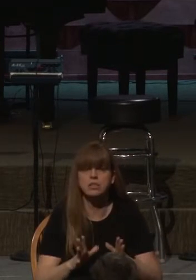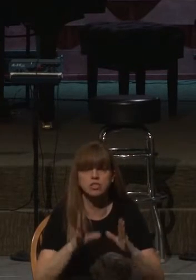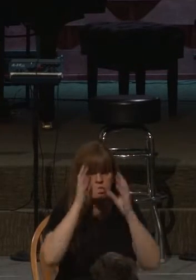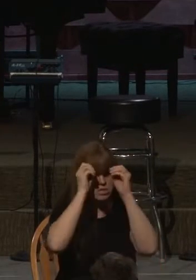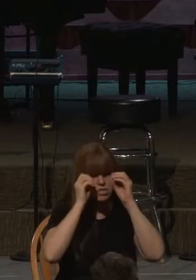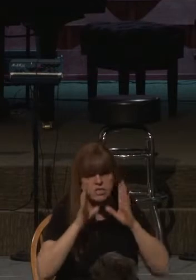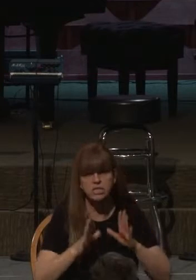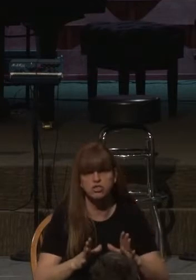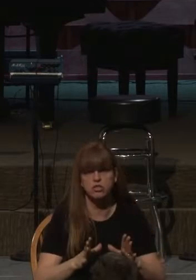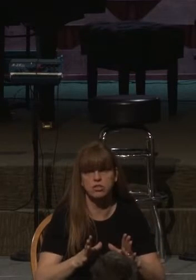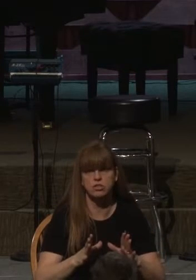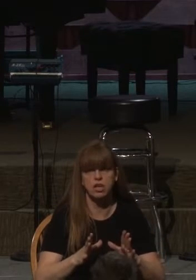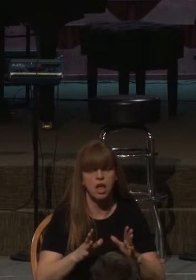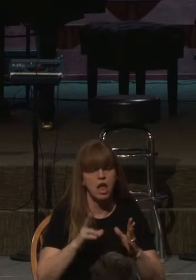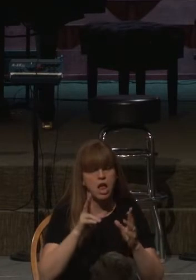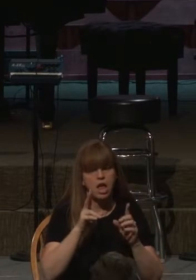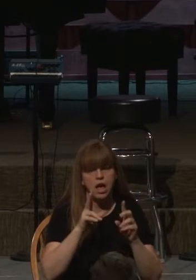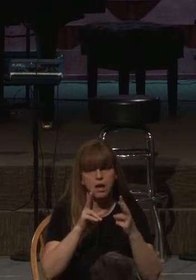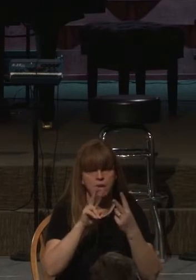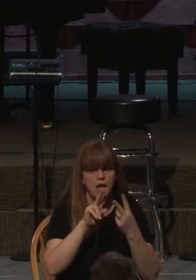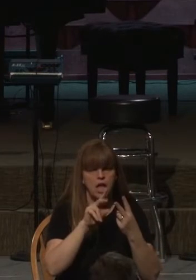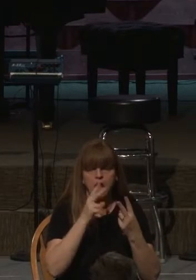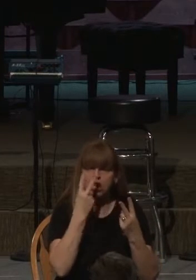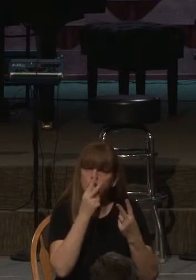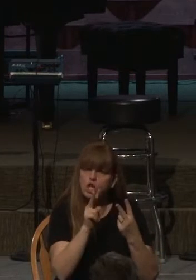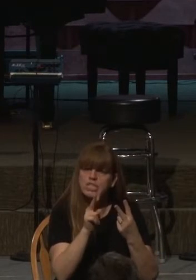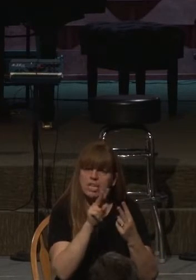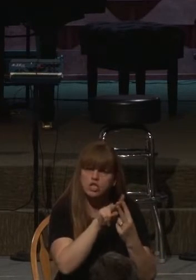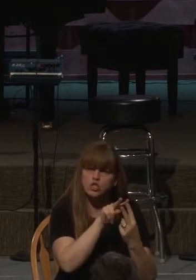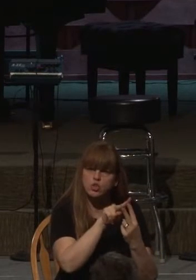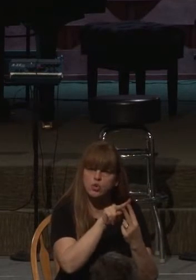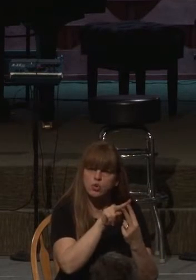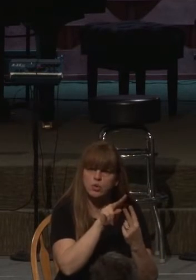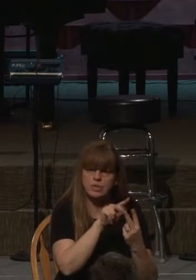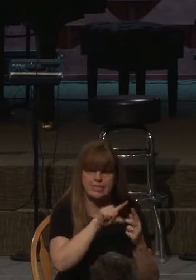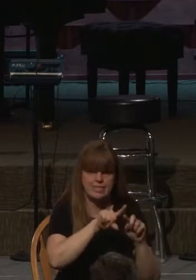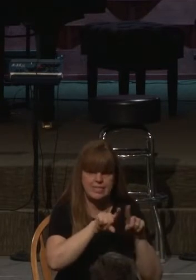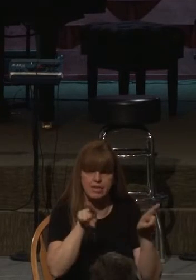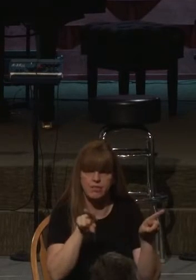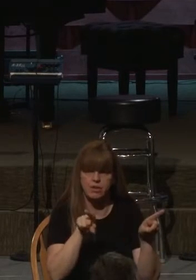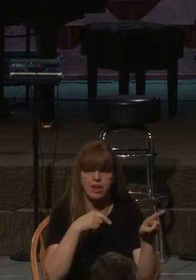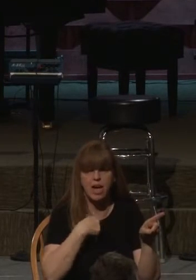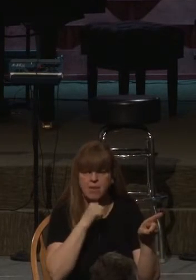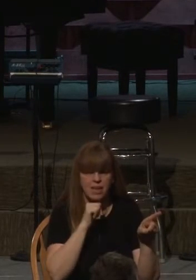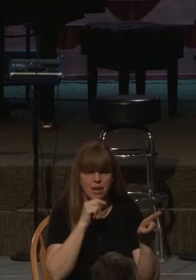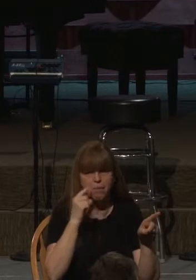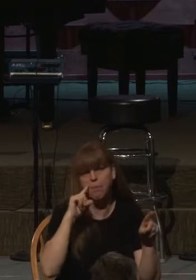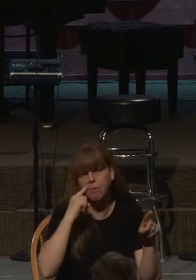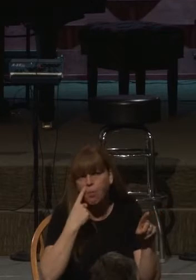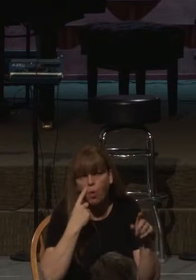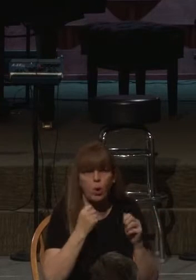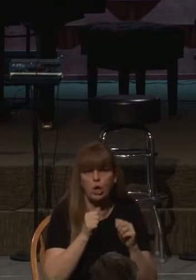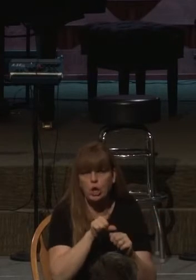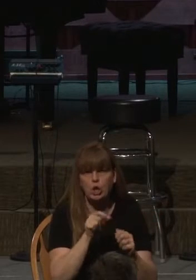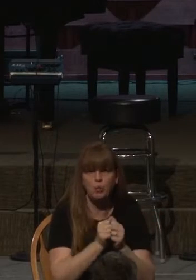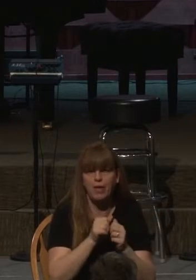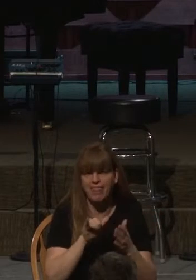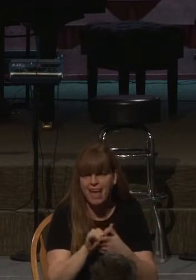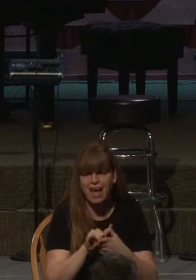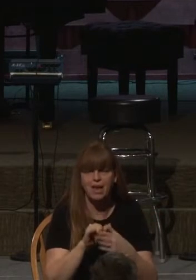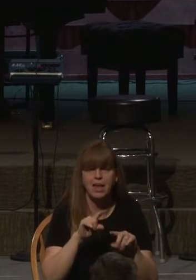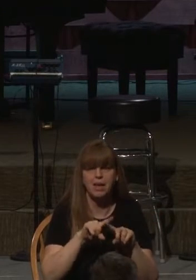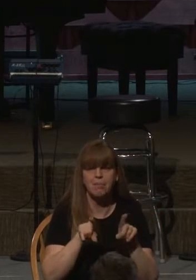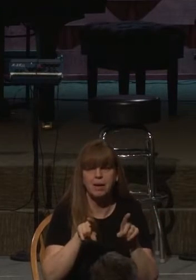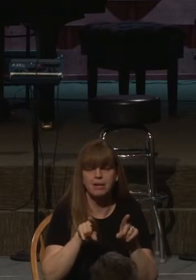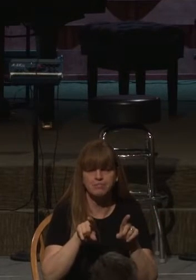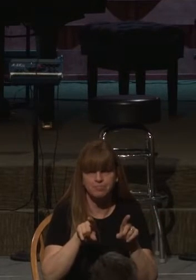Actually, even though it looks like those are two separate things, that if you get into the original language, which I'm not going to bore you with that seminary talk,